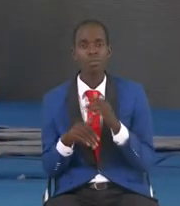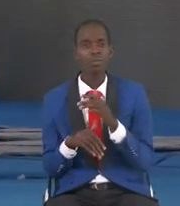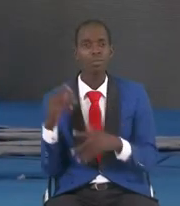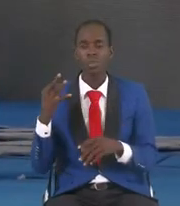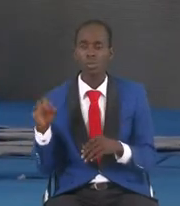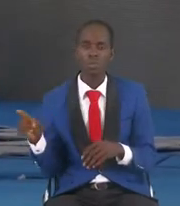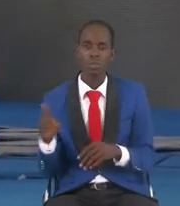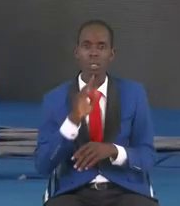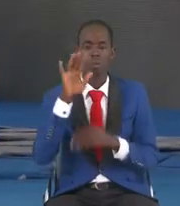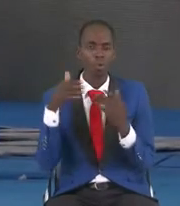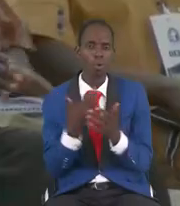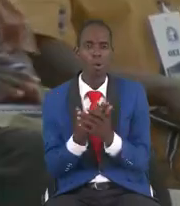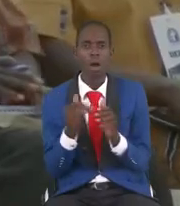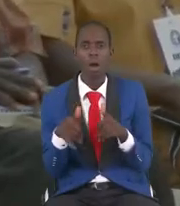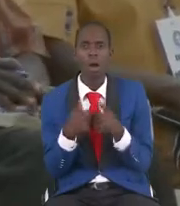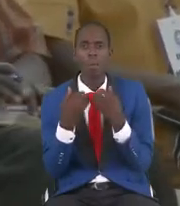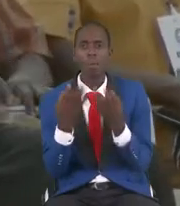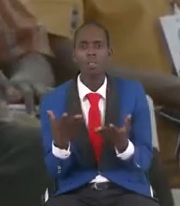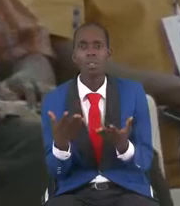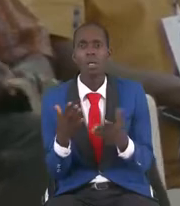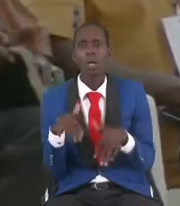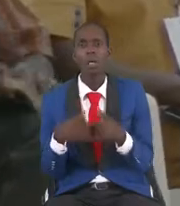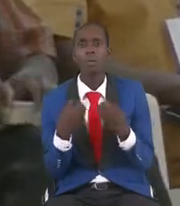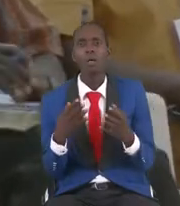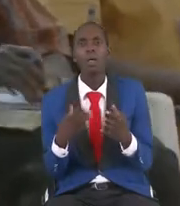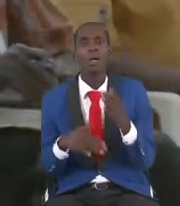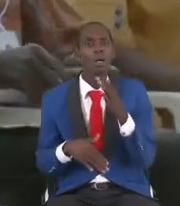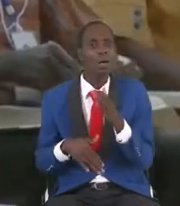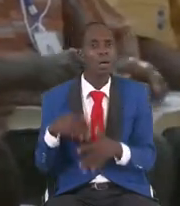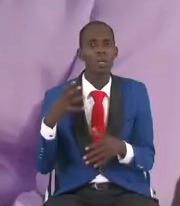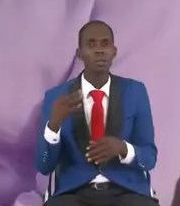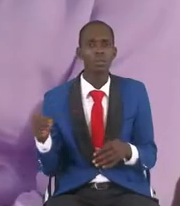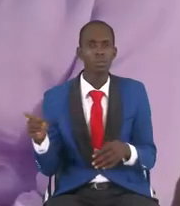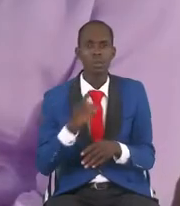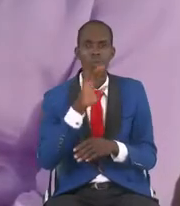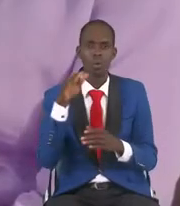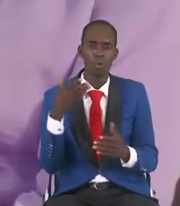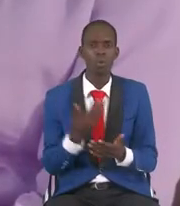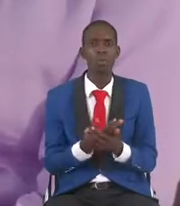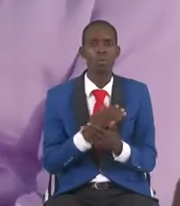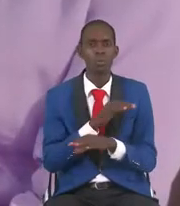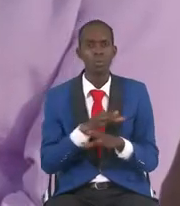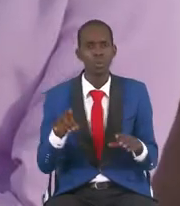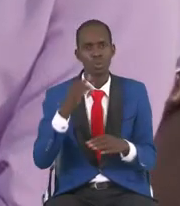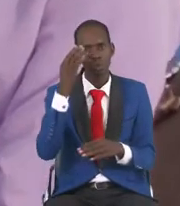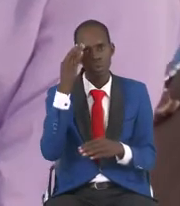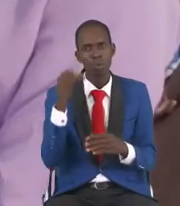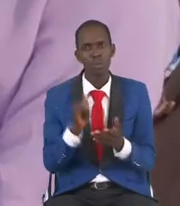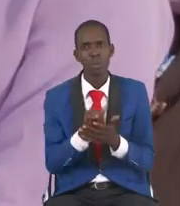how many of them? Out of them all. I said, how many of them? Don't you know the Lord will never fail